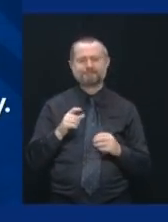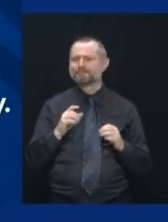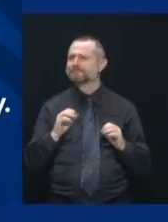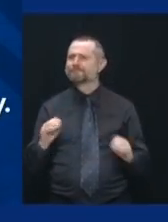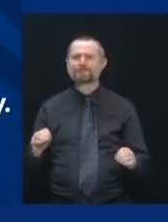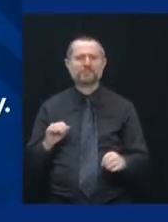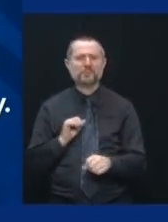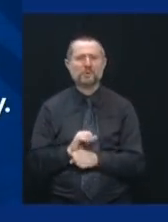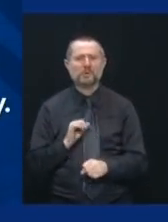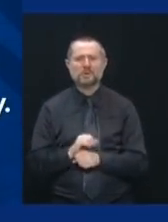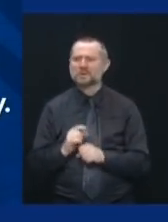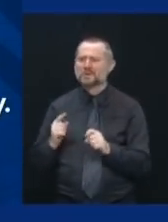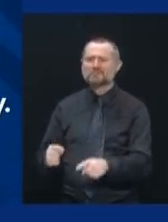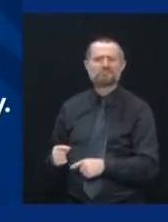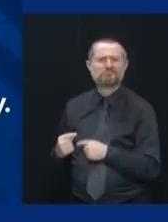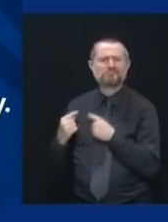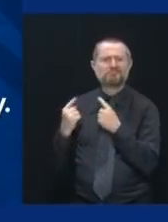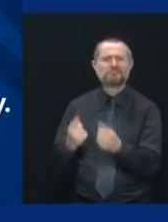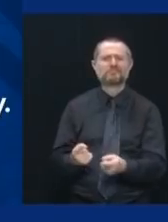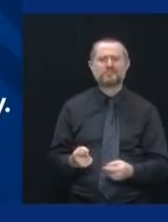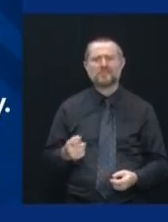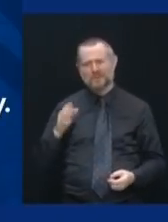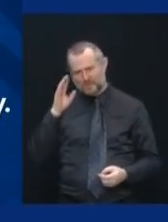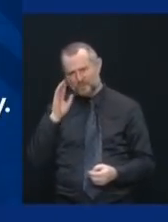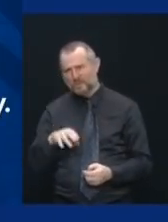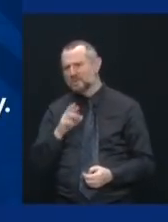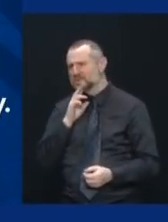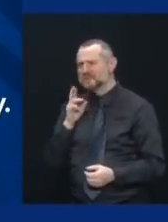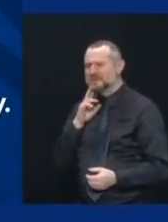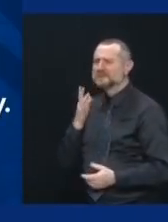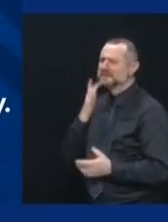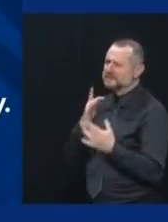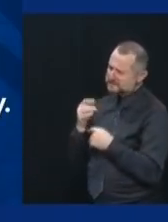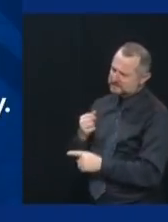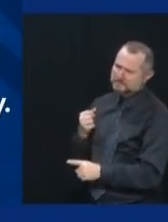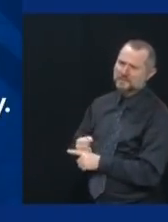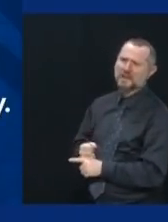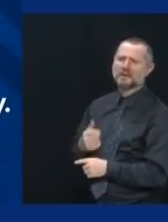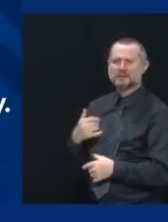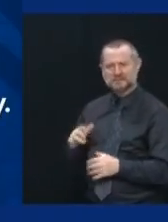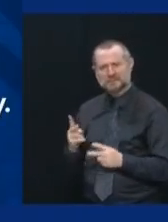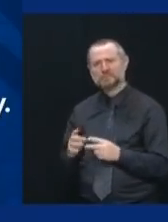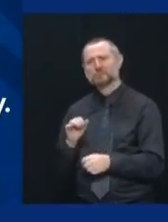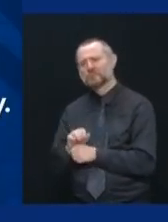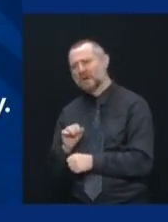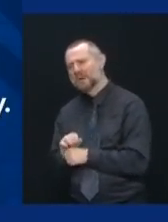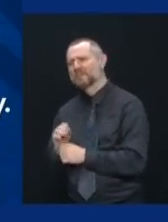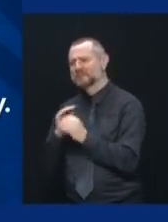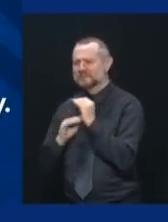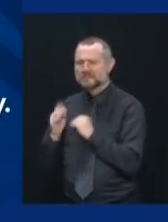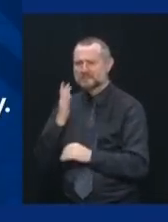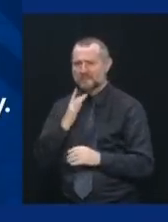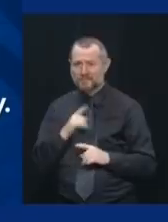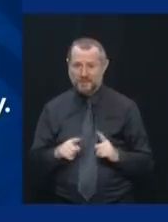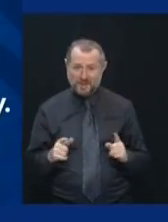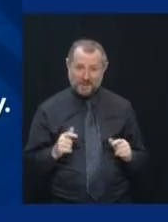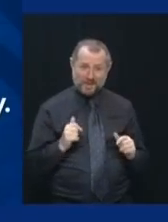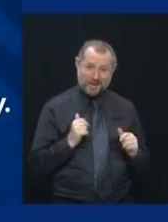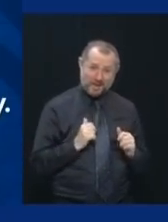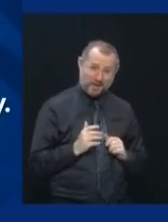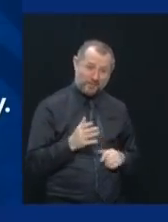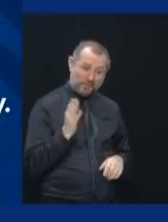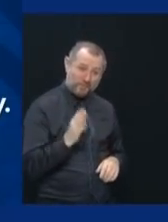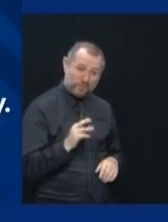work. We talk about the restaurant workers and people who've been hurt at work. When you shut down Broadway, when